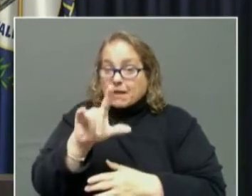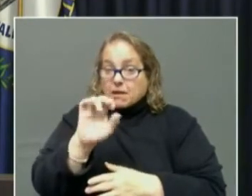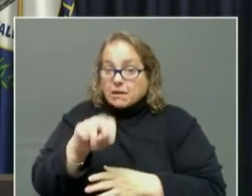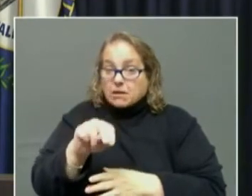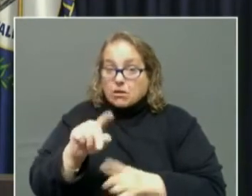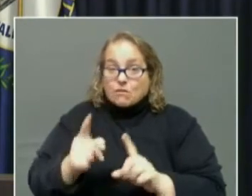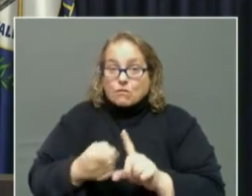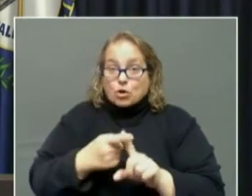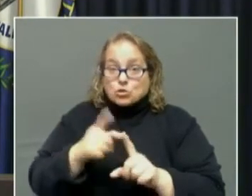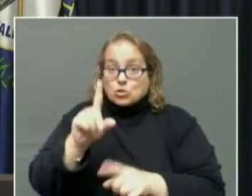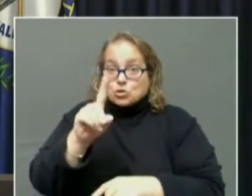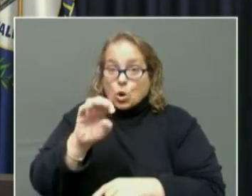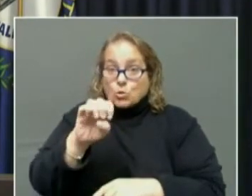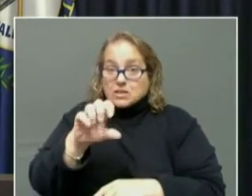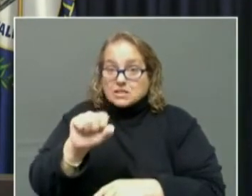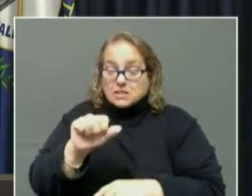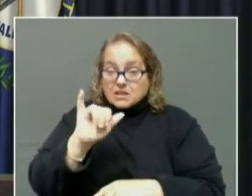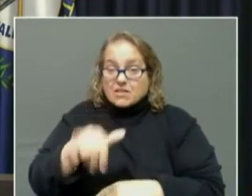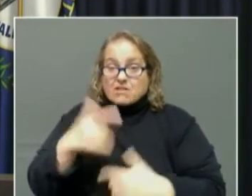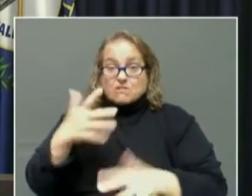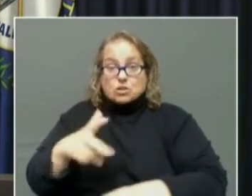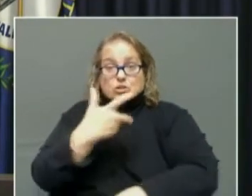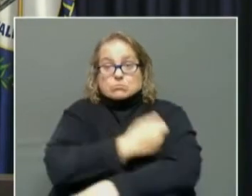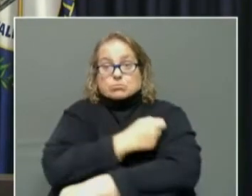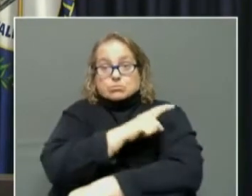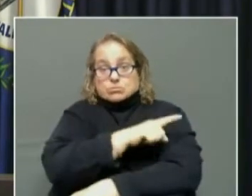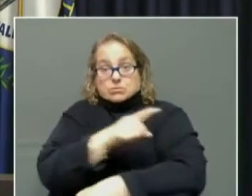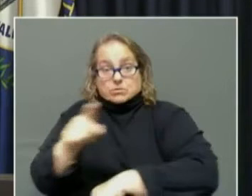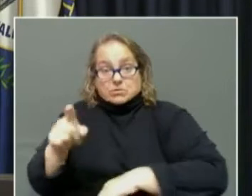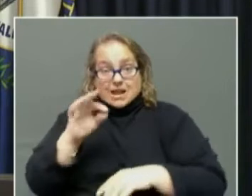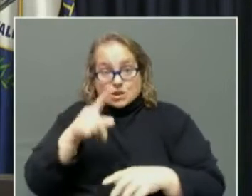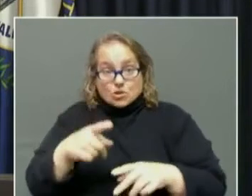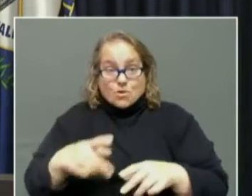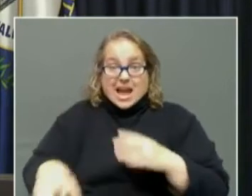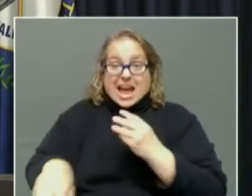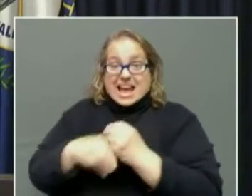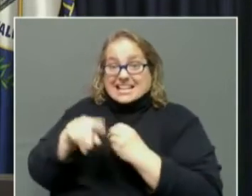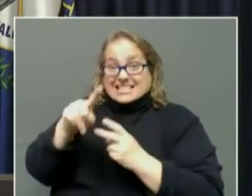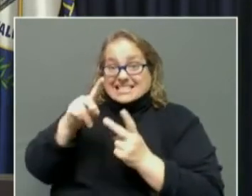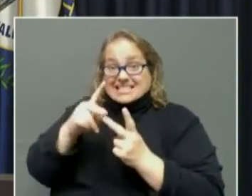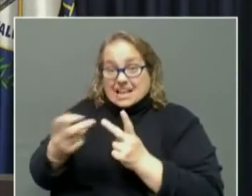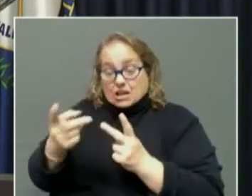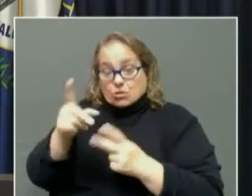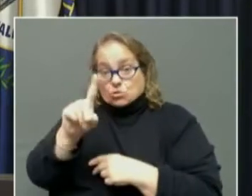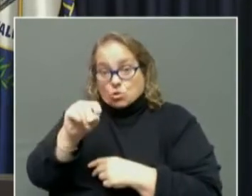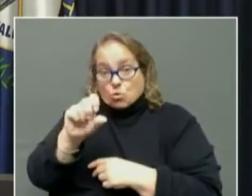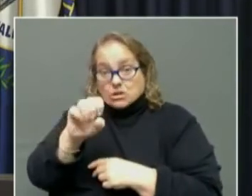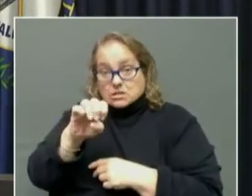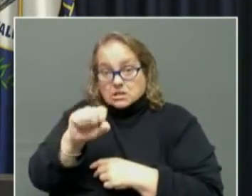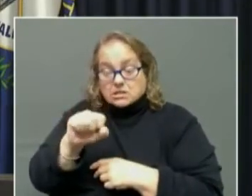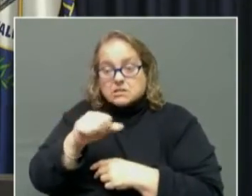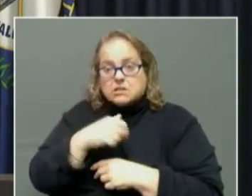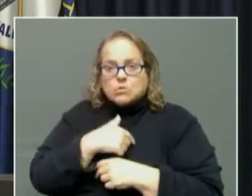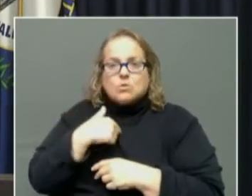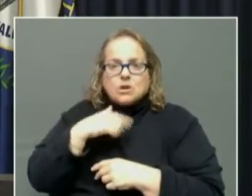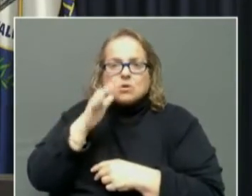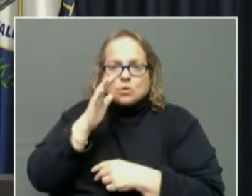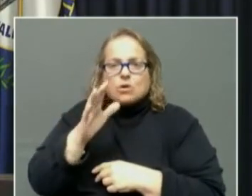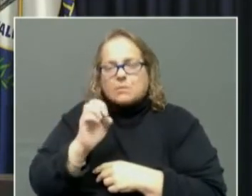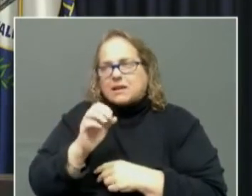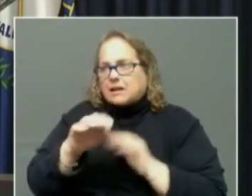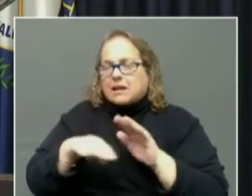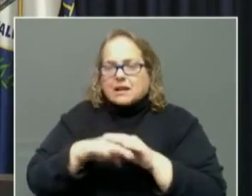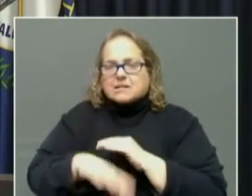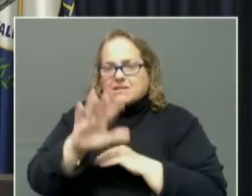been out there, again, and when you add the second doses on top of that, we'll be south of 5%